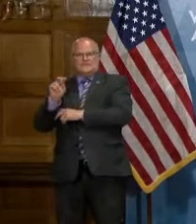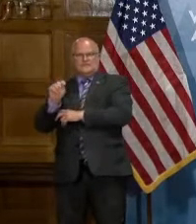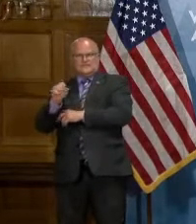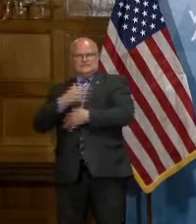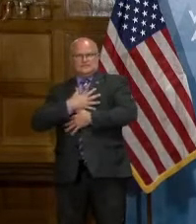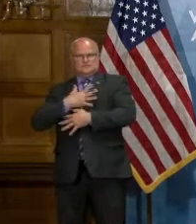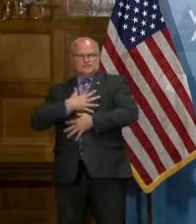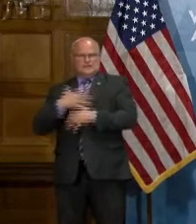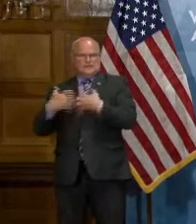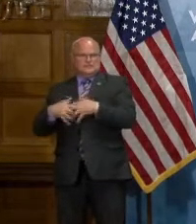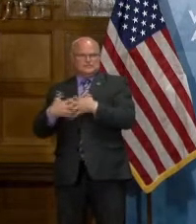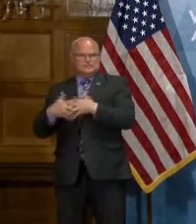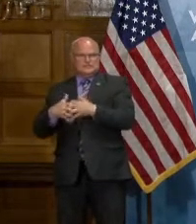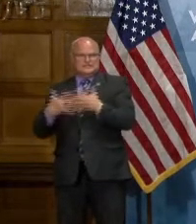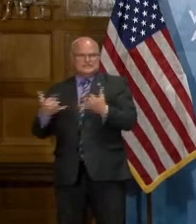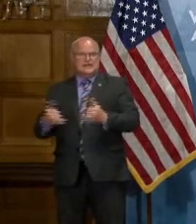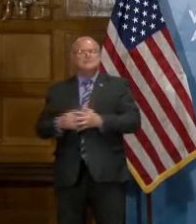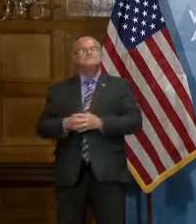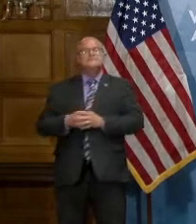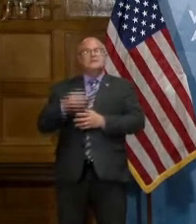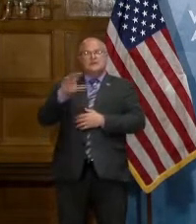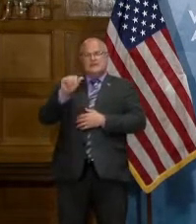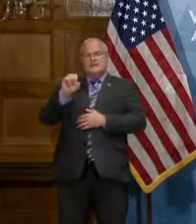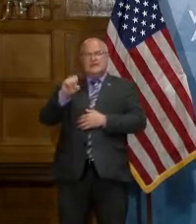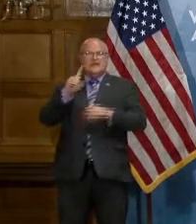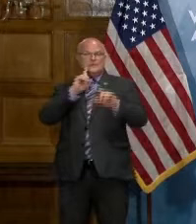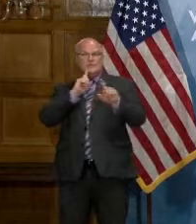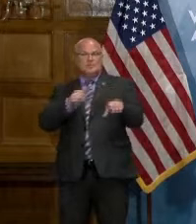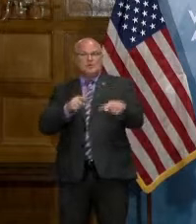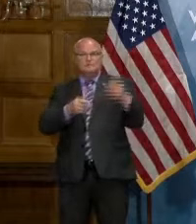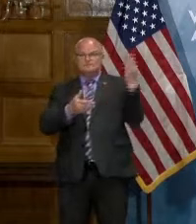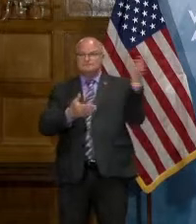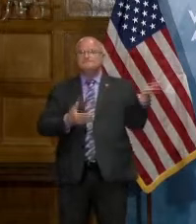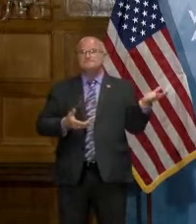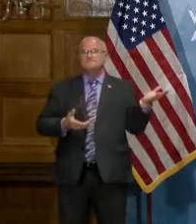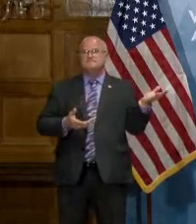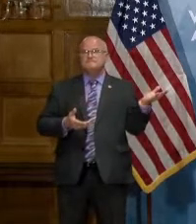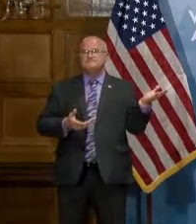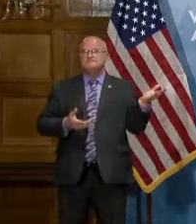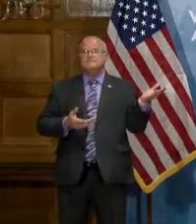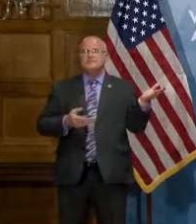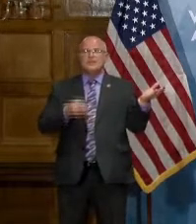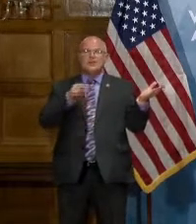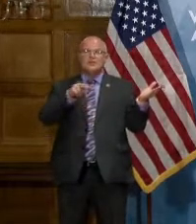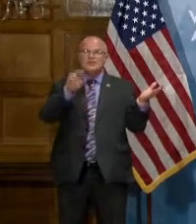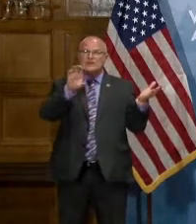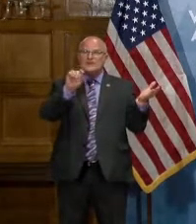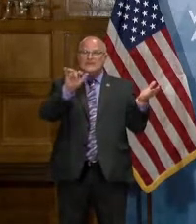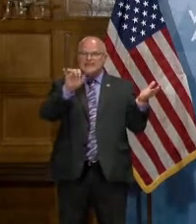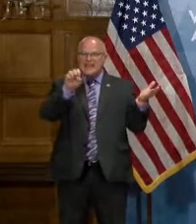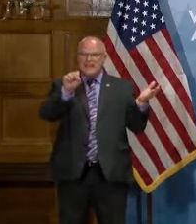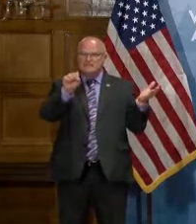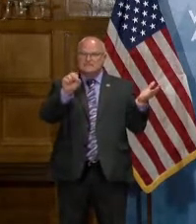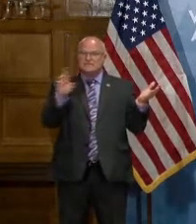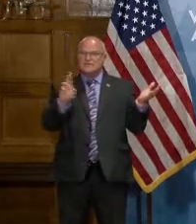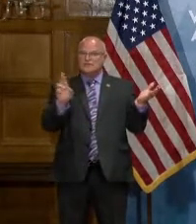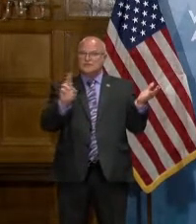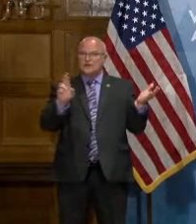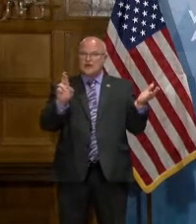ventilator. And so the case report, as you can see, and look at the counties on the right